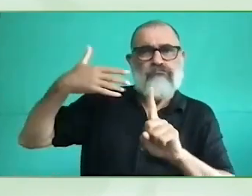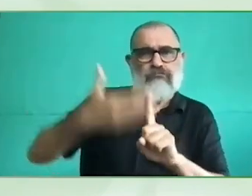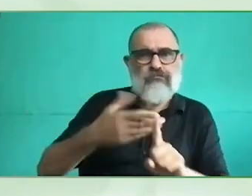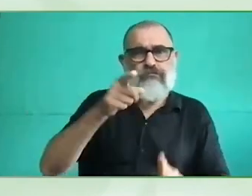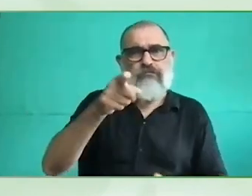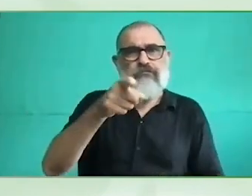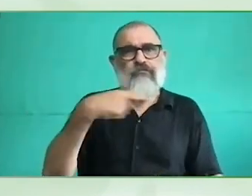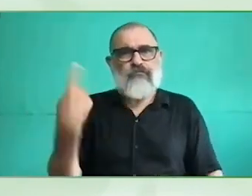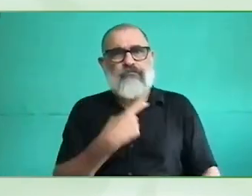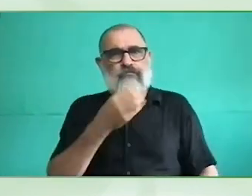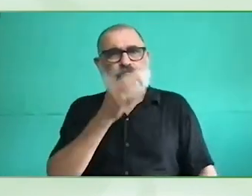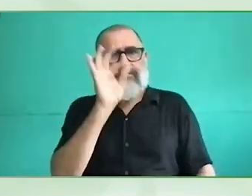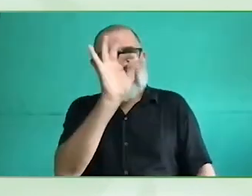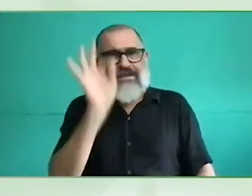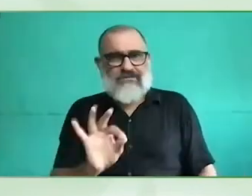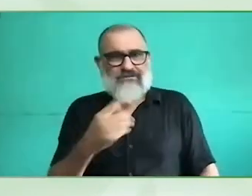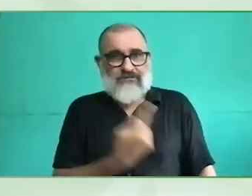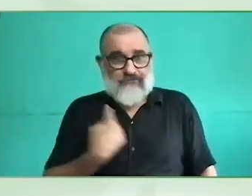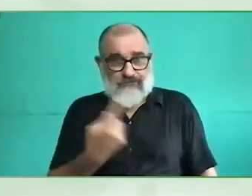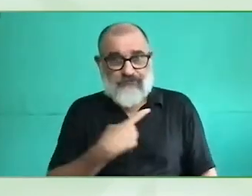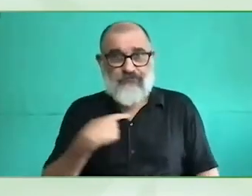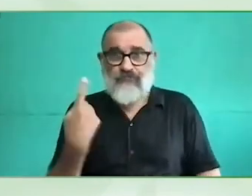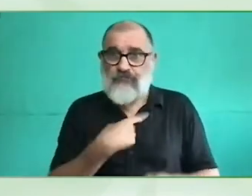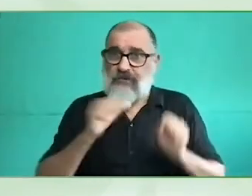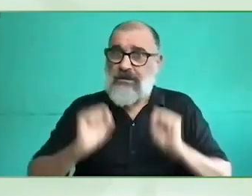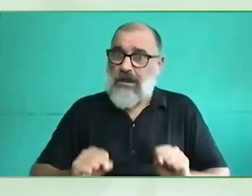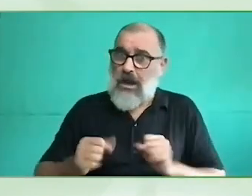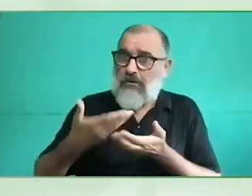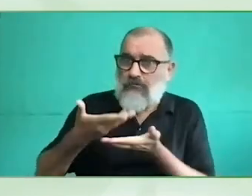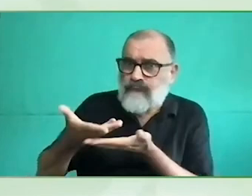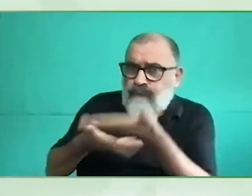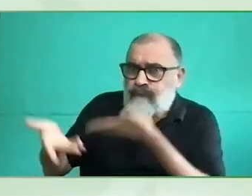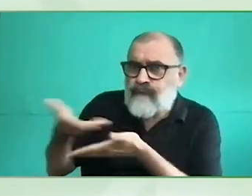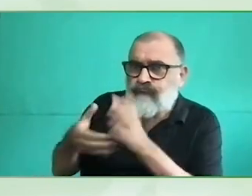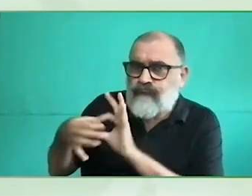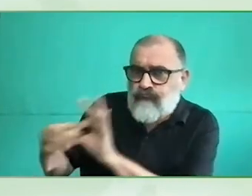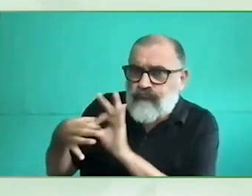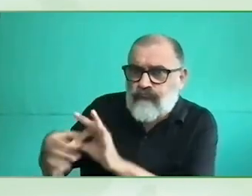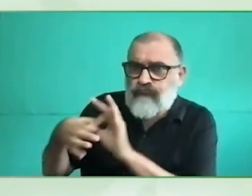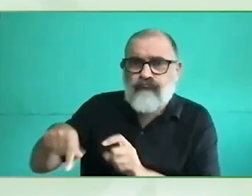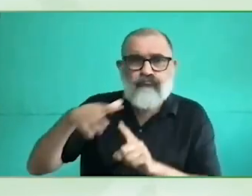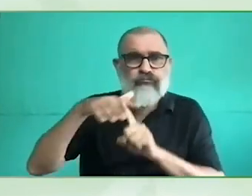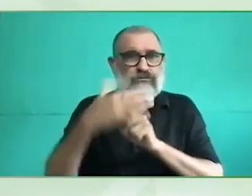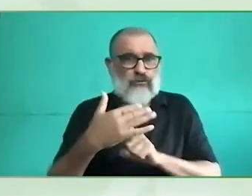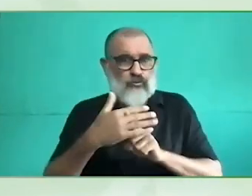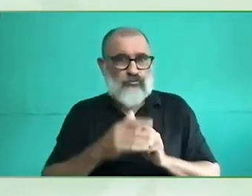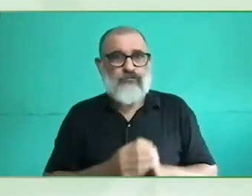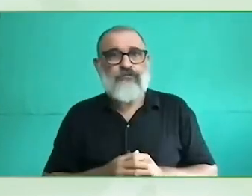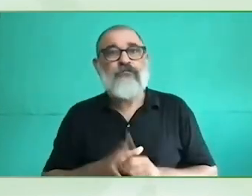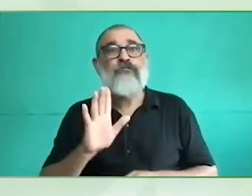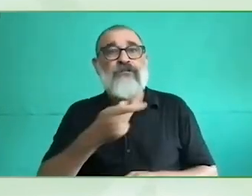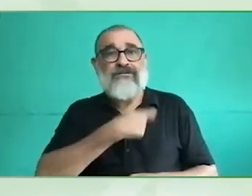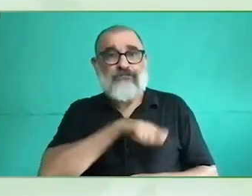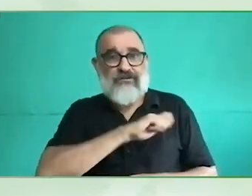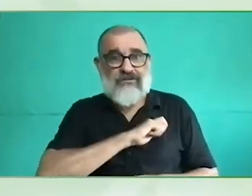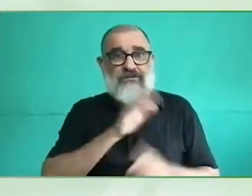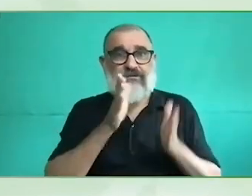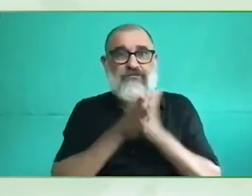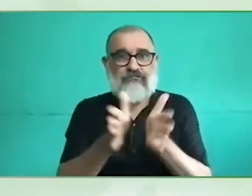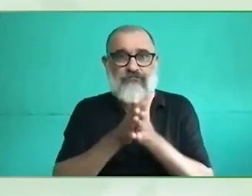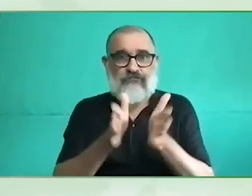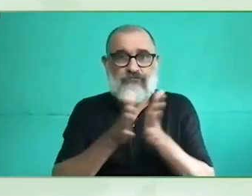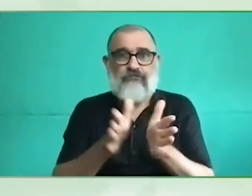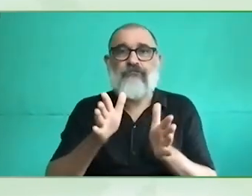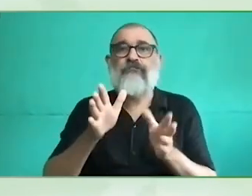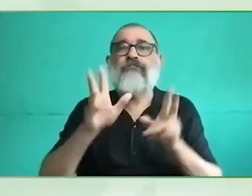change this situation in the Spanish-speaking part of the world. And these